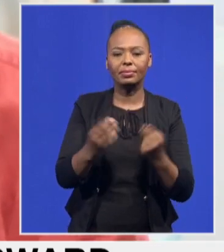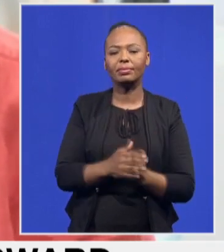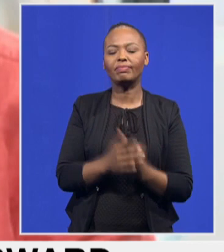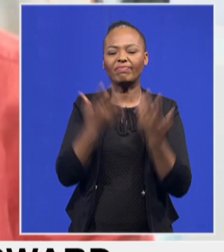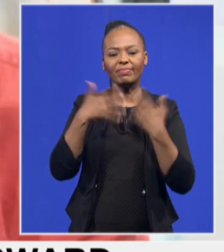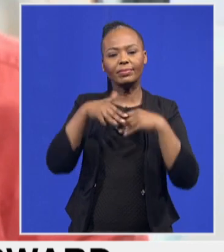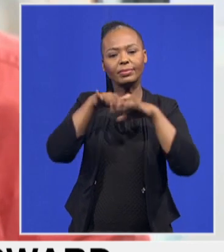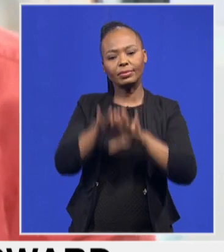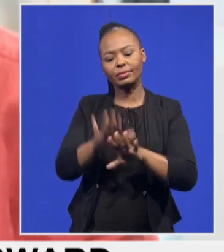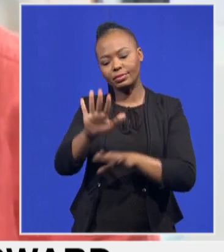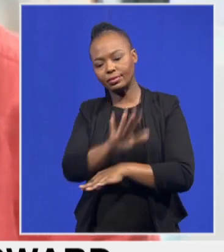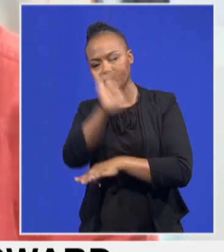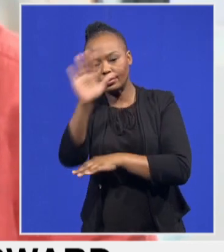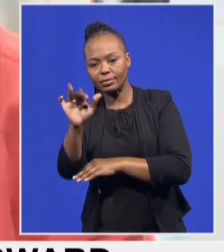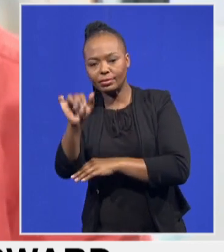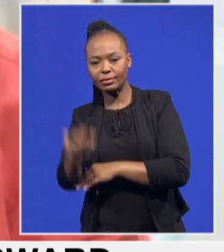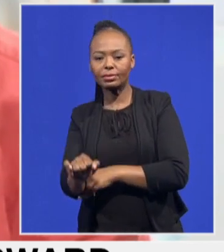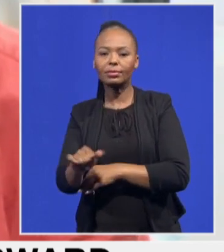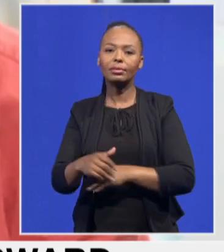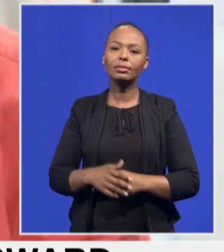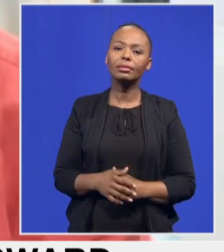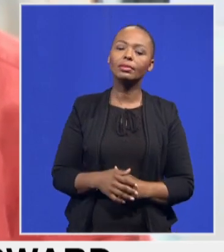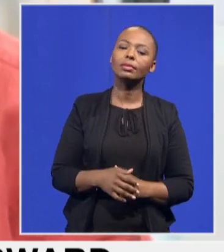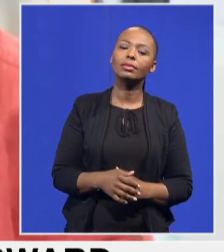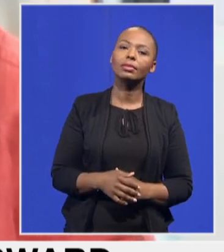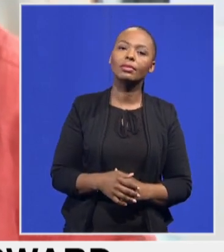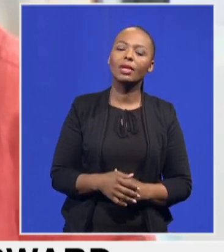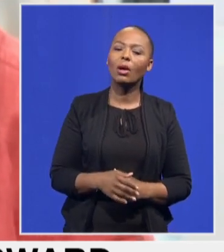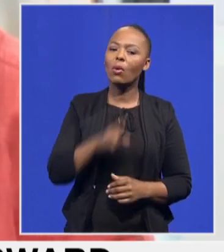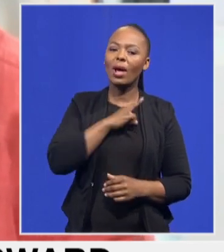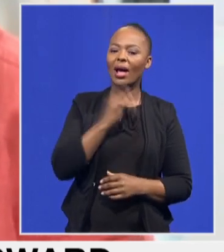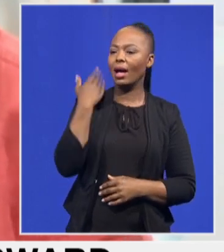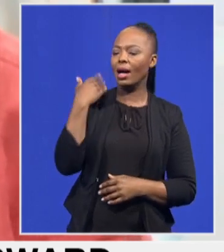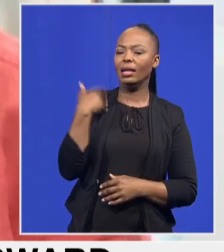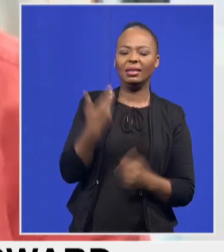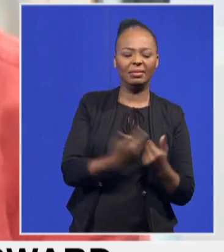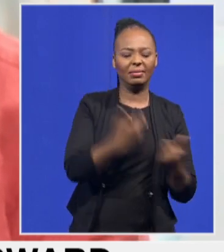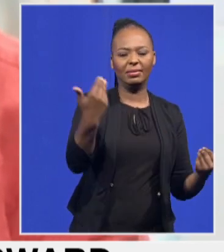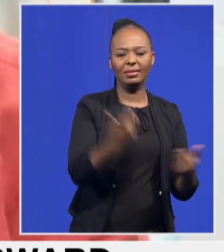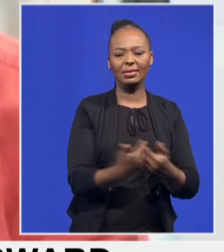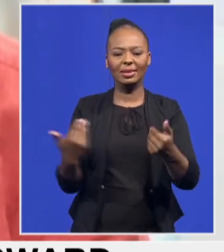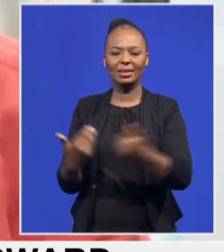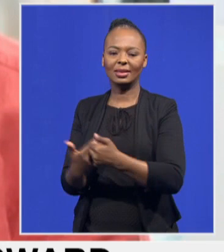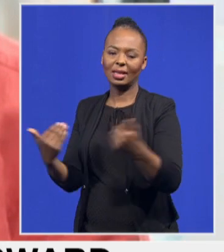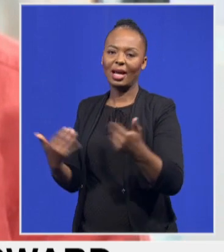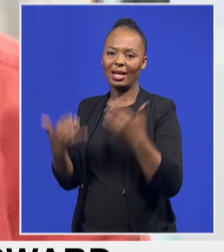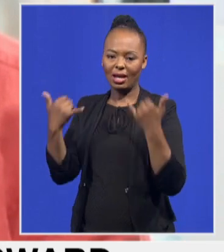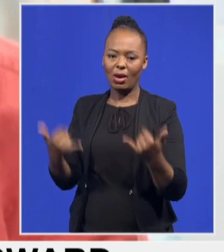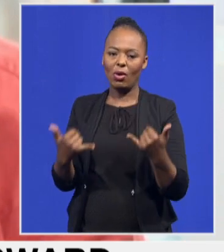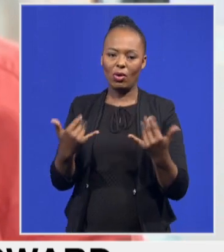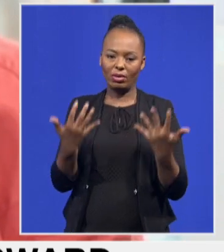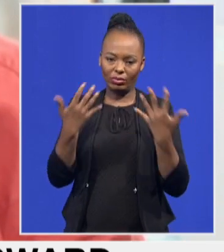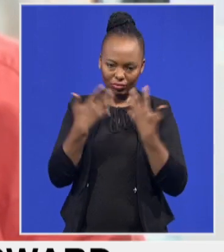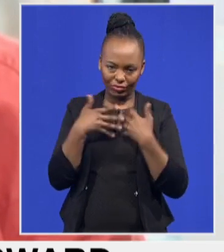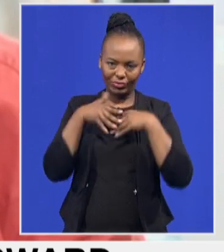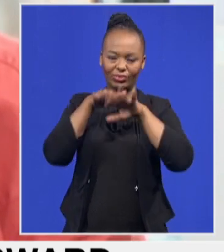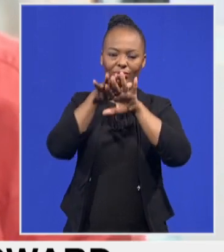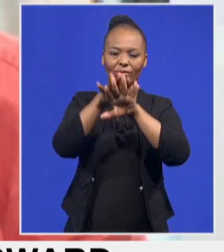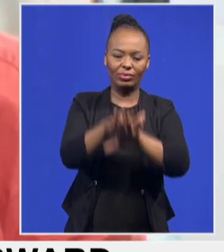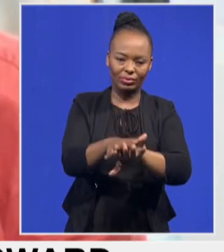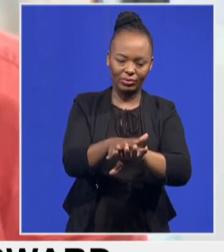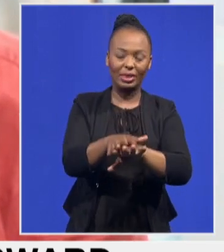were not able in a couple of years ago. So this is very attractive,